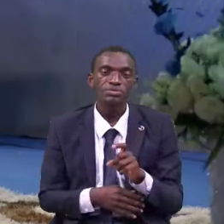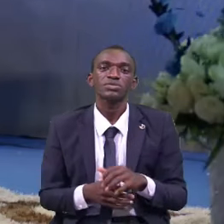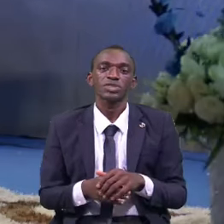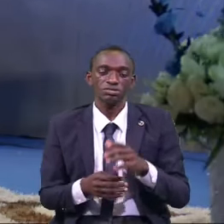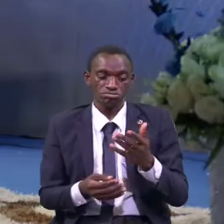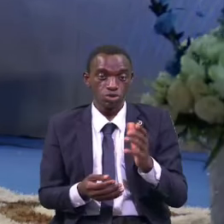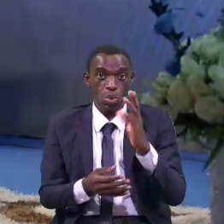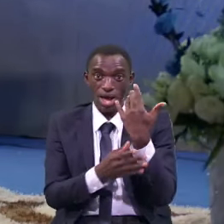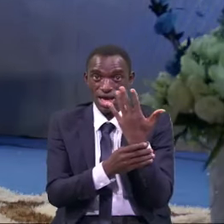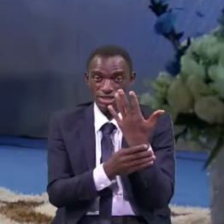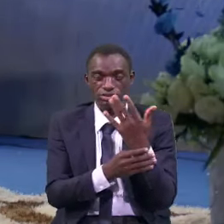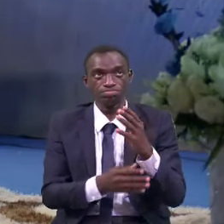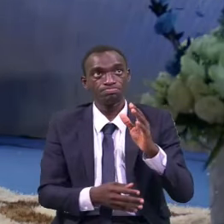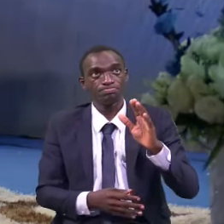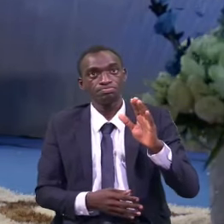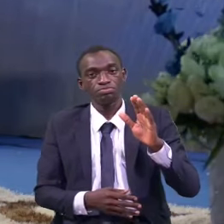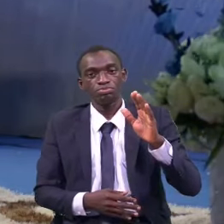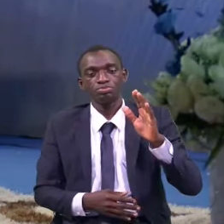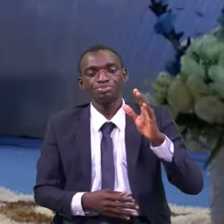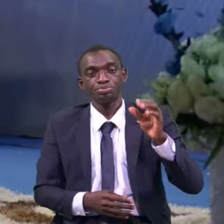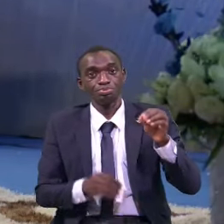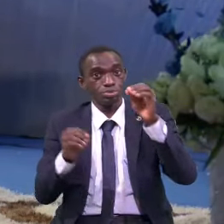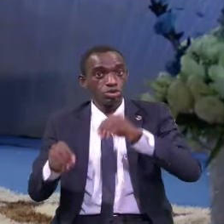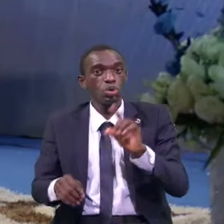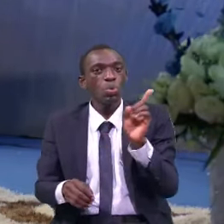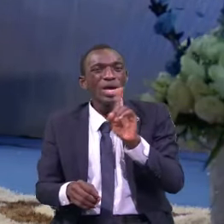lay one hand where you have the sickness.